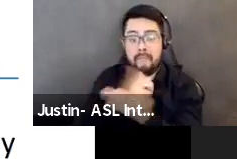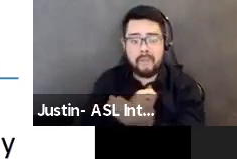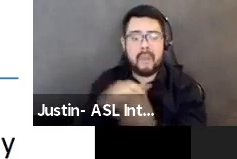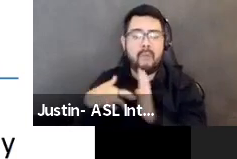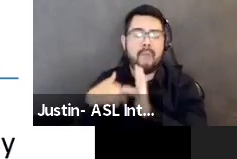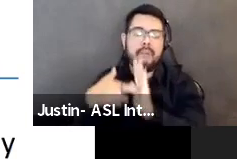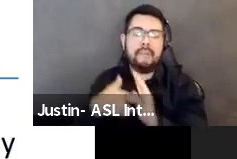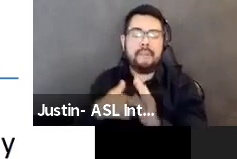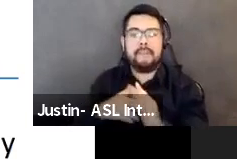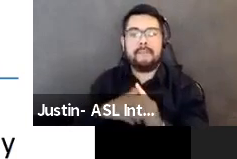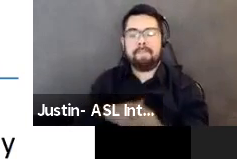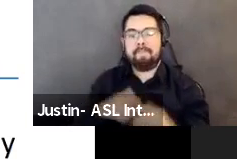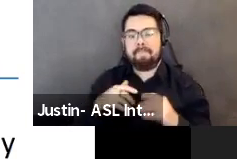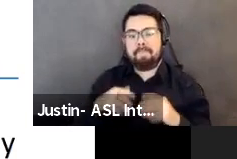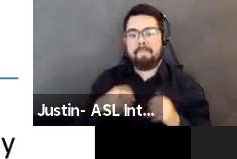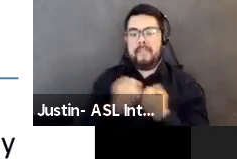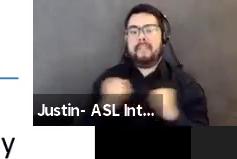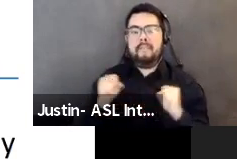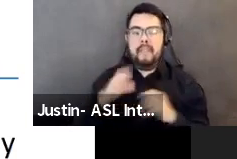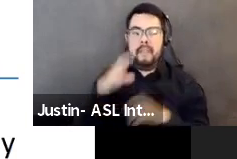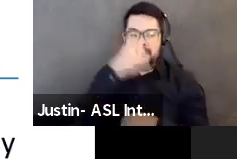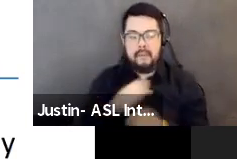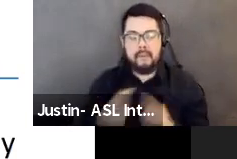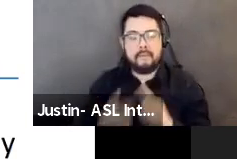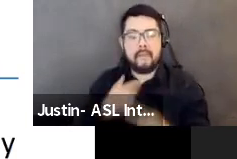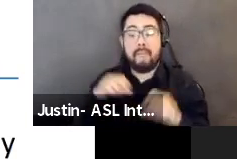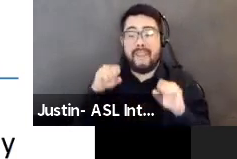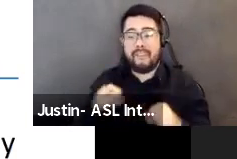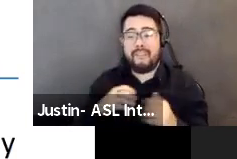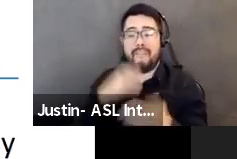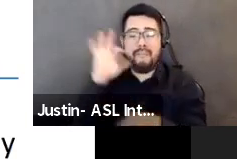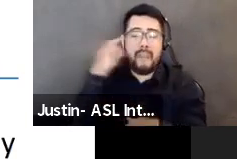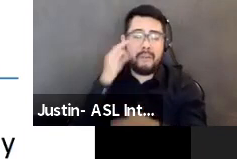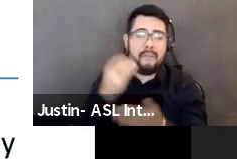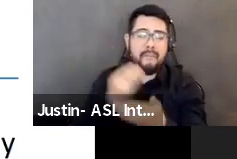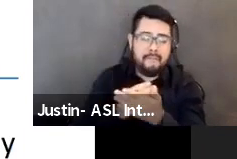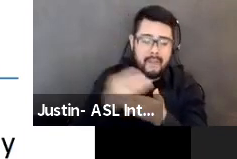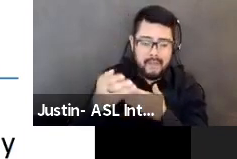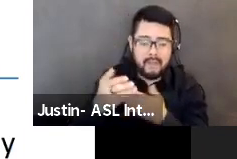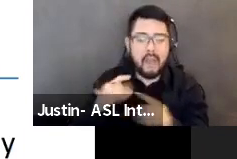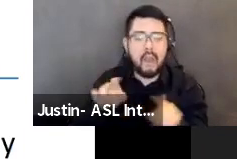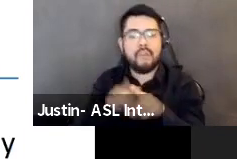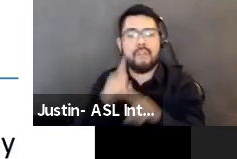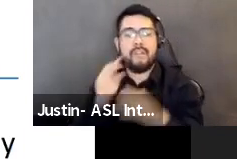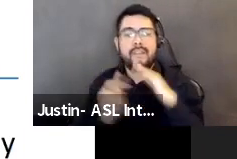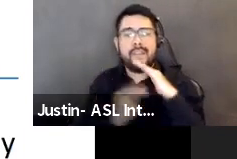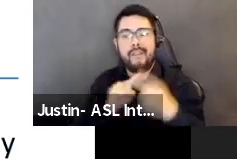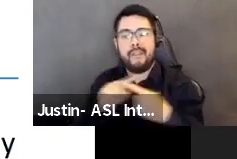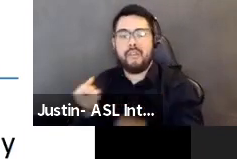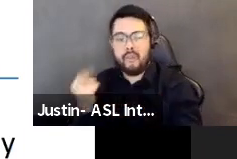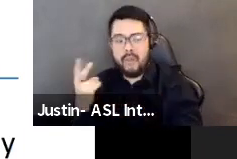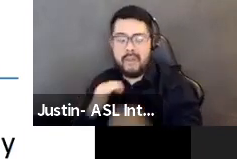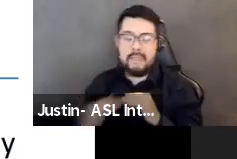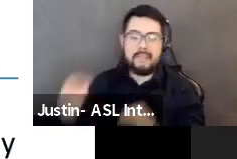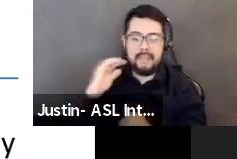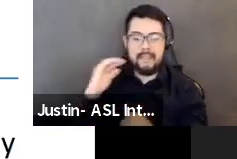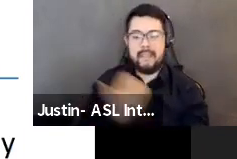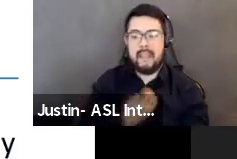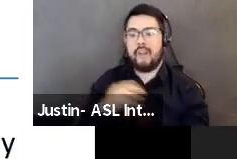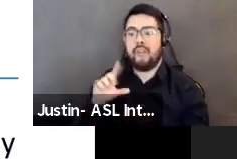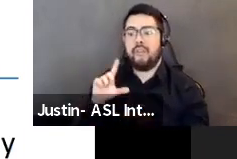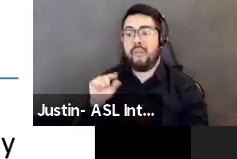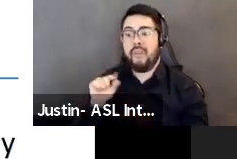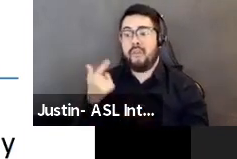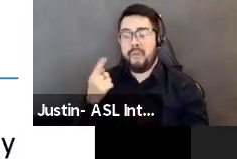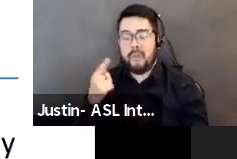funding proposals from both parties include k-12 funding patch packages that would well exceed the amount that we've included in our 21 budget as